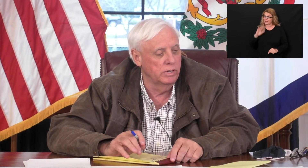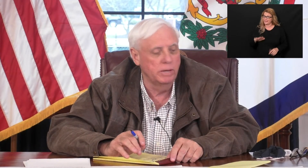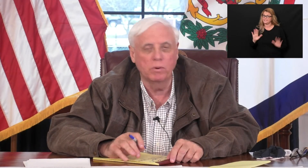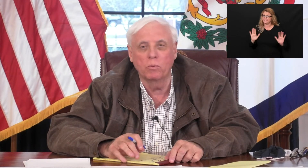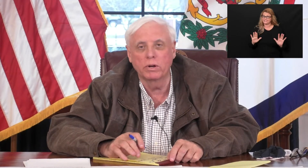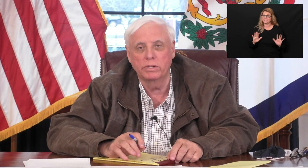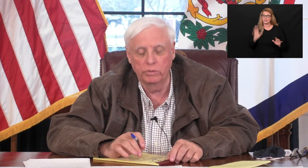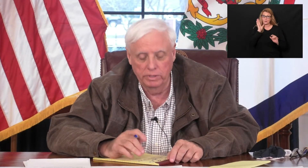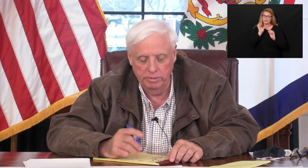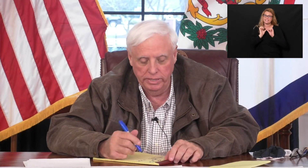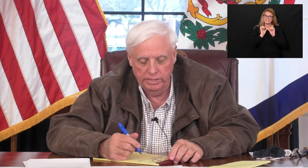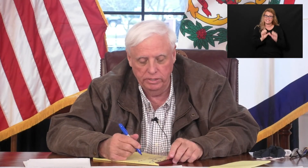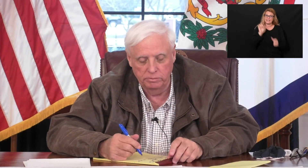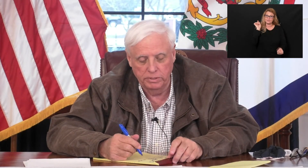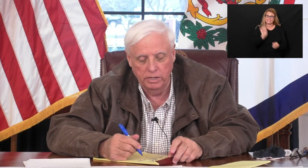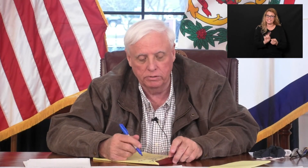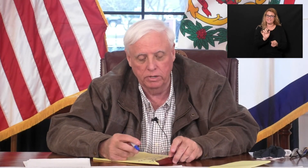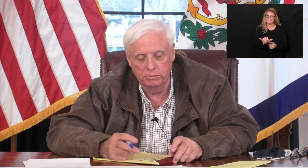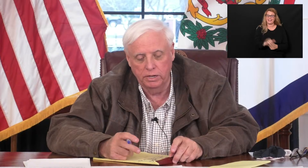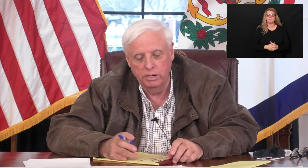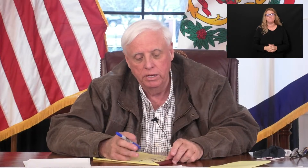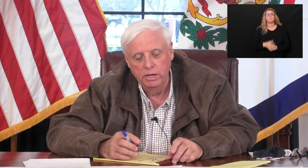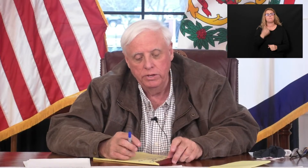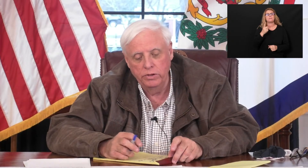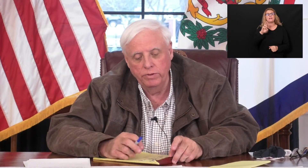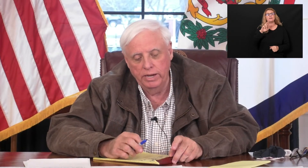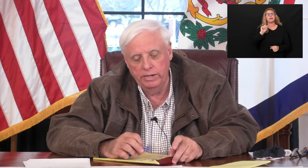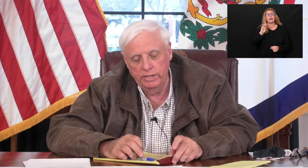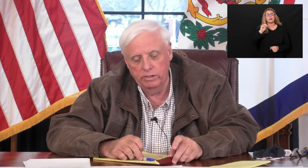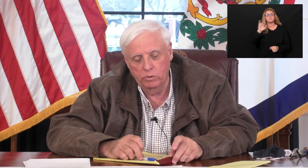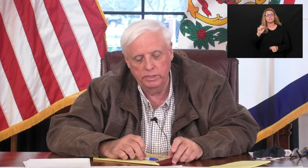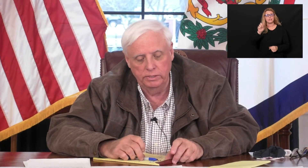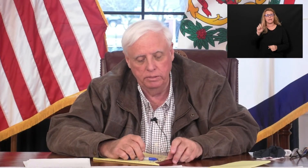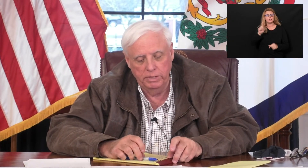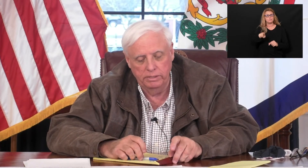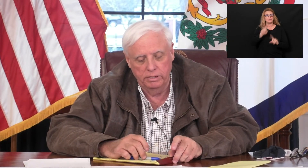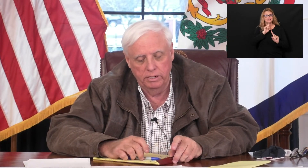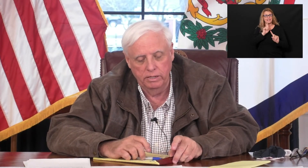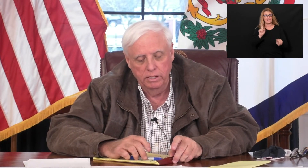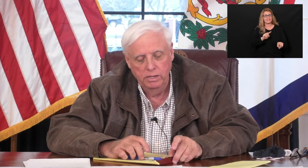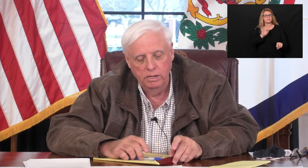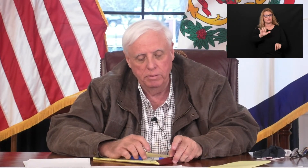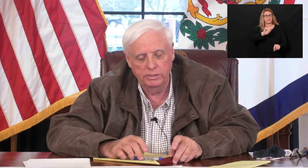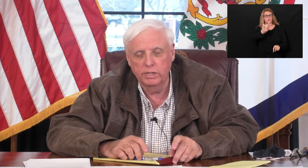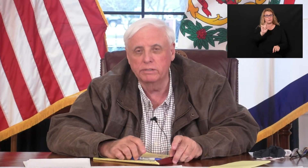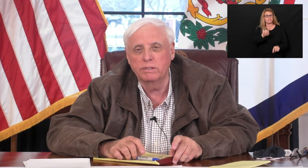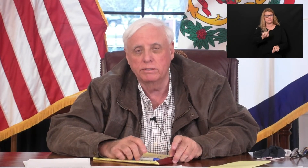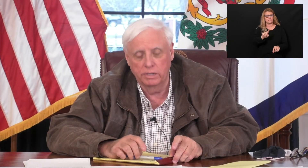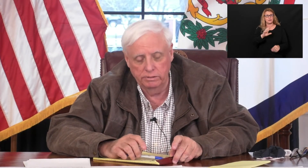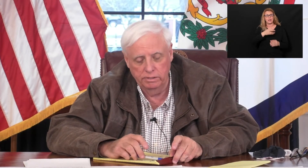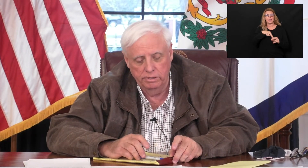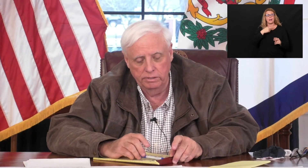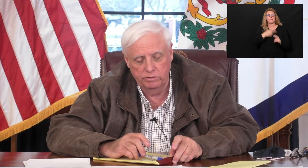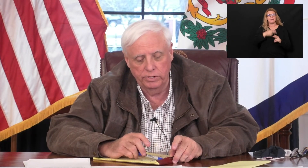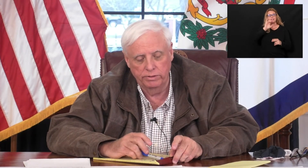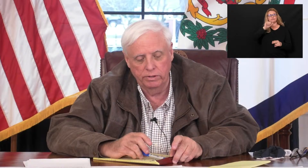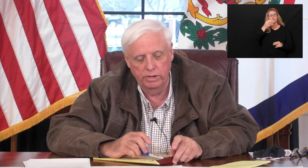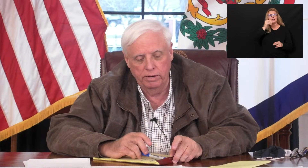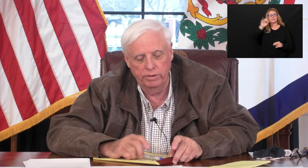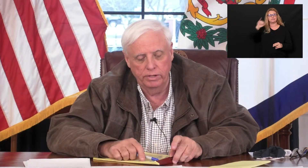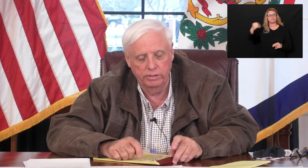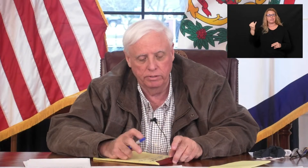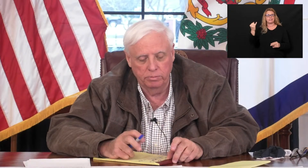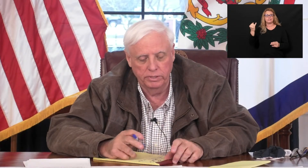to keep on working to eliminate those. But Dr. Amjad, you've got to take the question about Johnson & Johnson and the strength